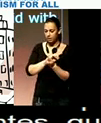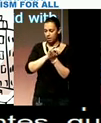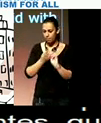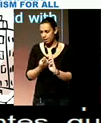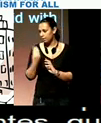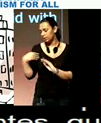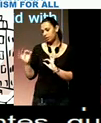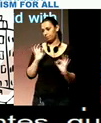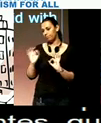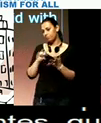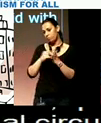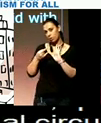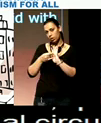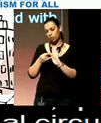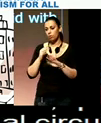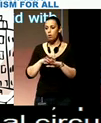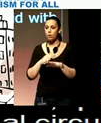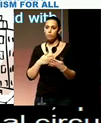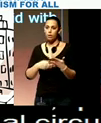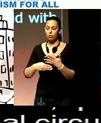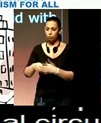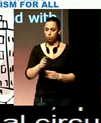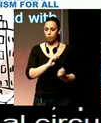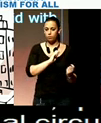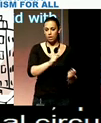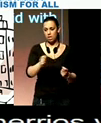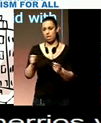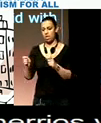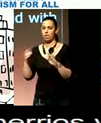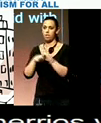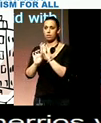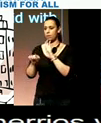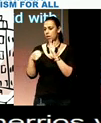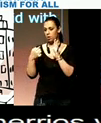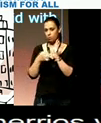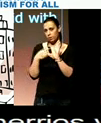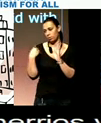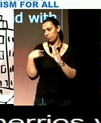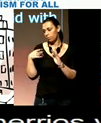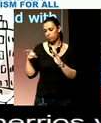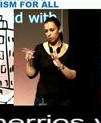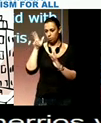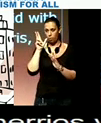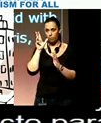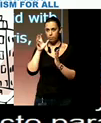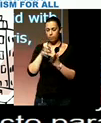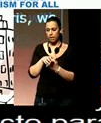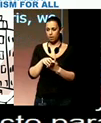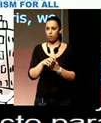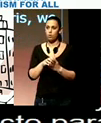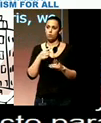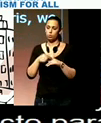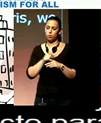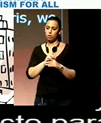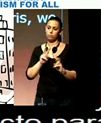And we are changing itineraries. We are working on the project for its